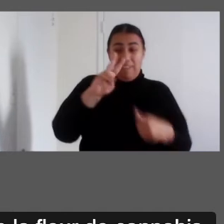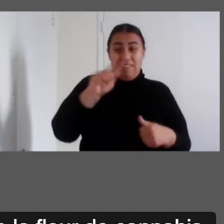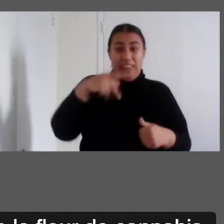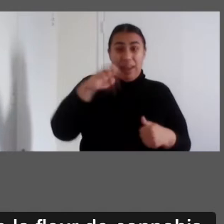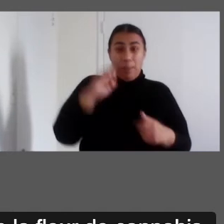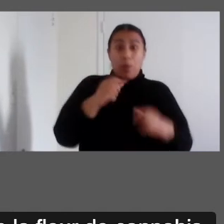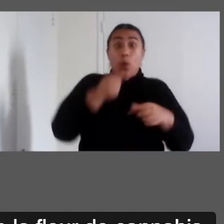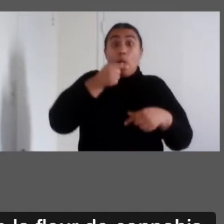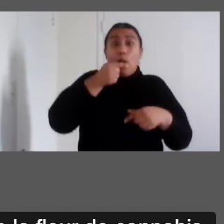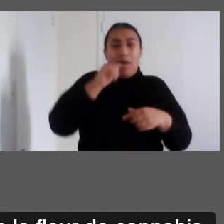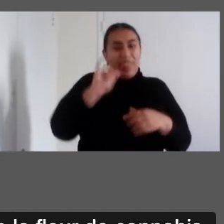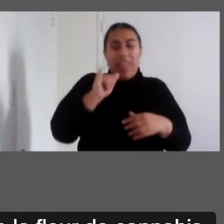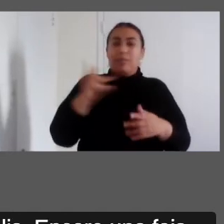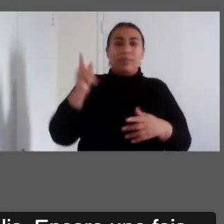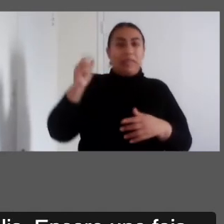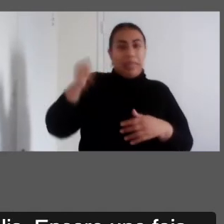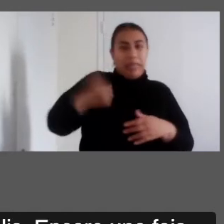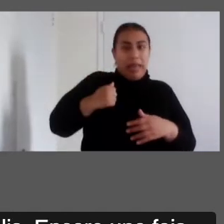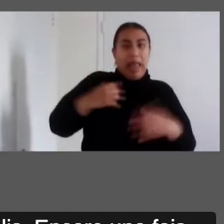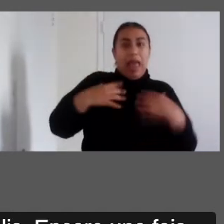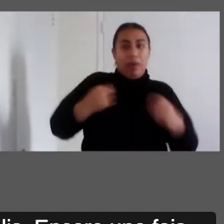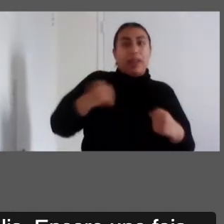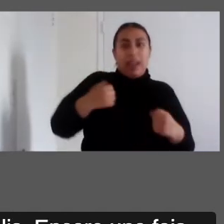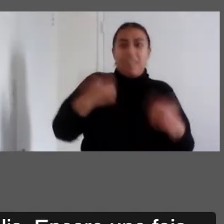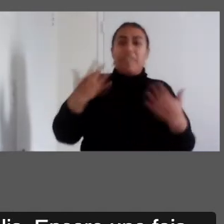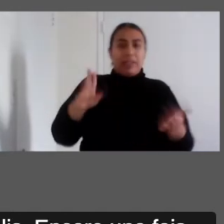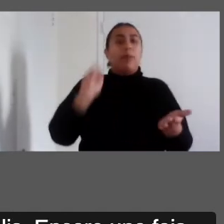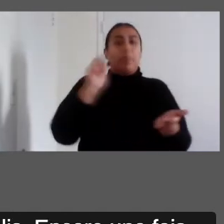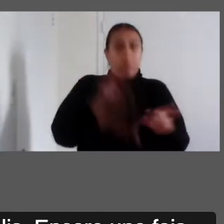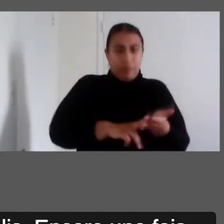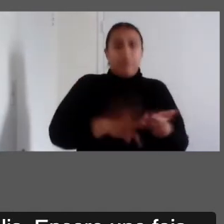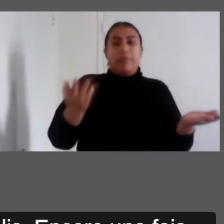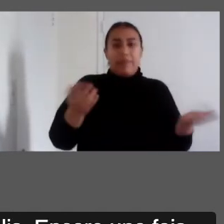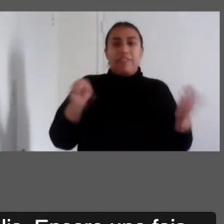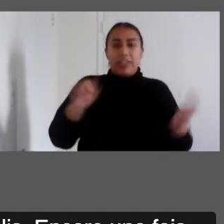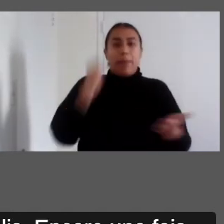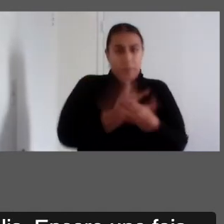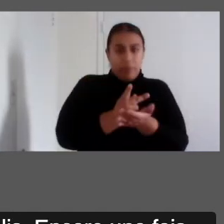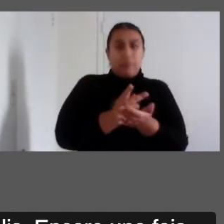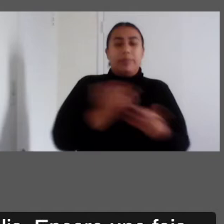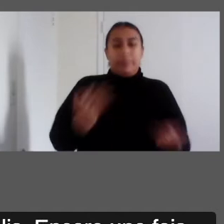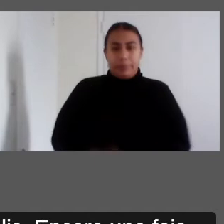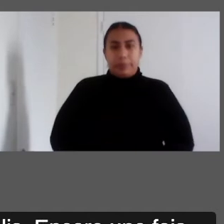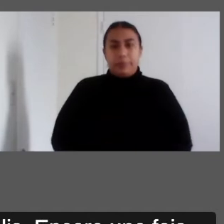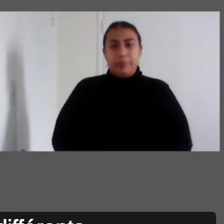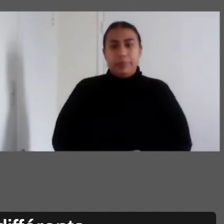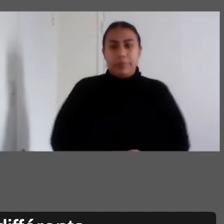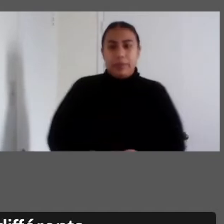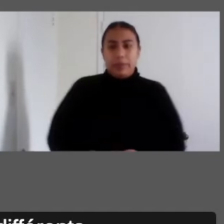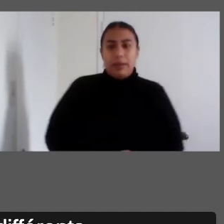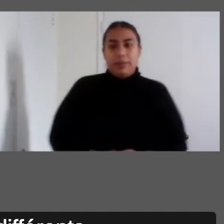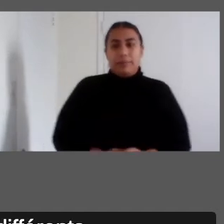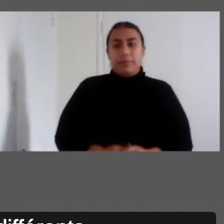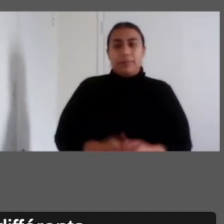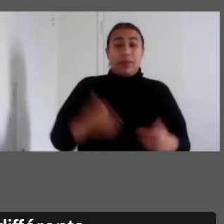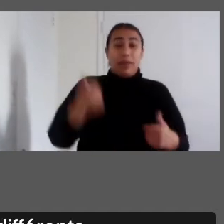Health Canada approved vaporizer. And now we have access to pre-filled vaporizers. Again, Health Canada approved. These are not recreational